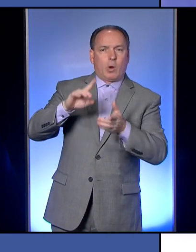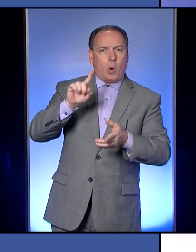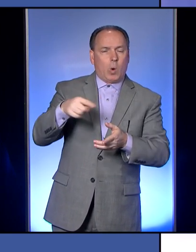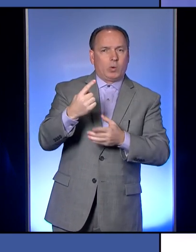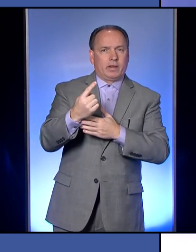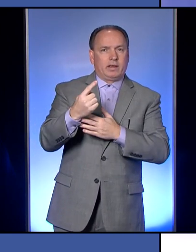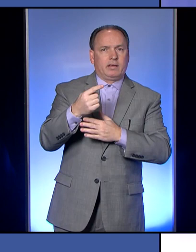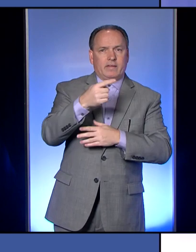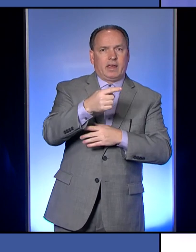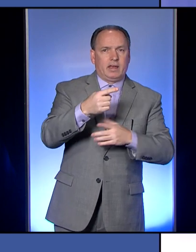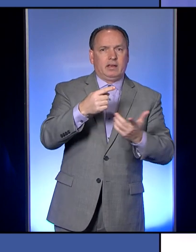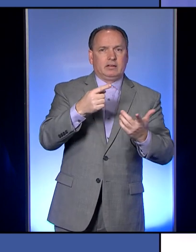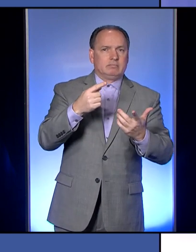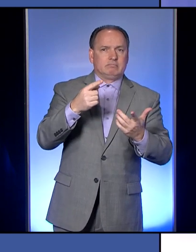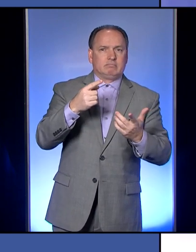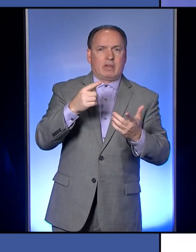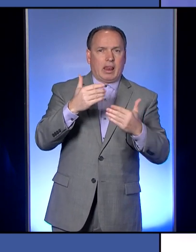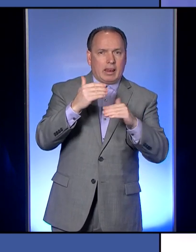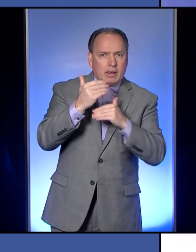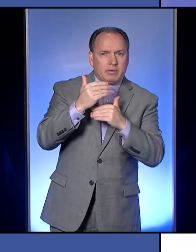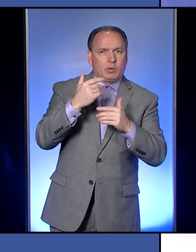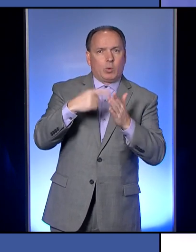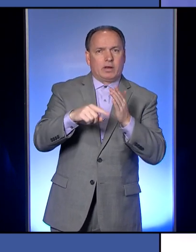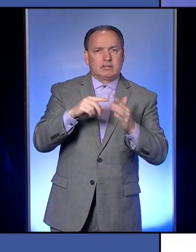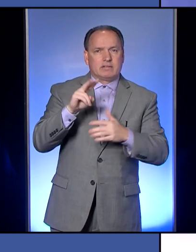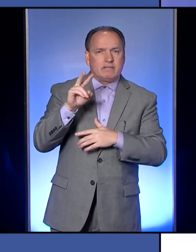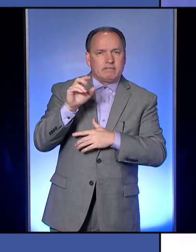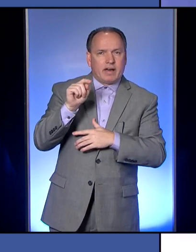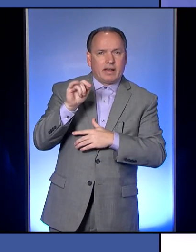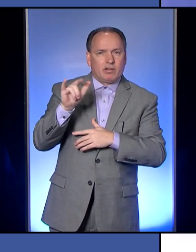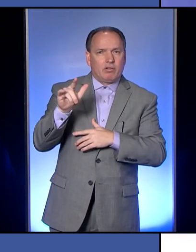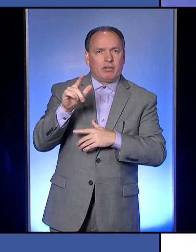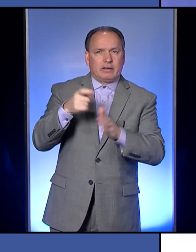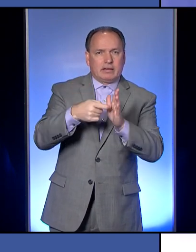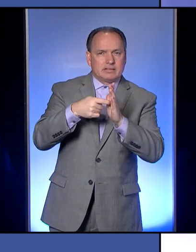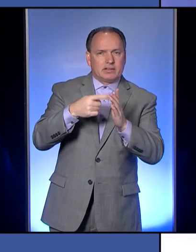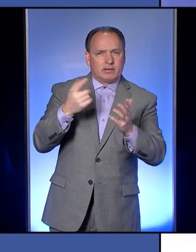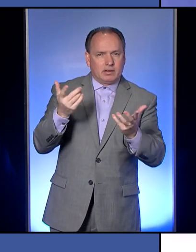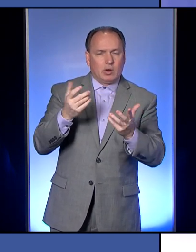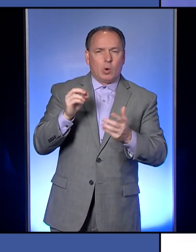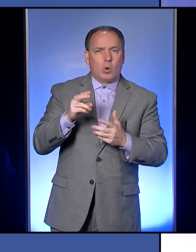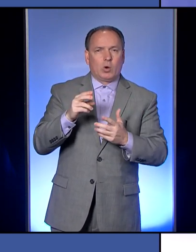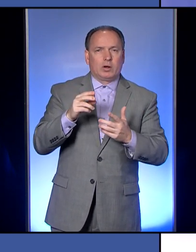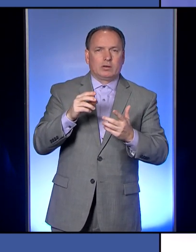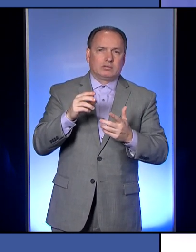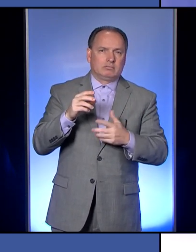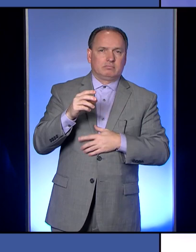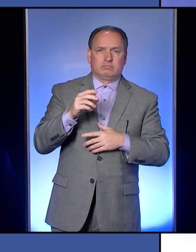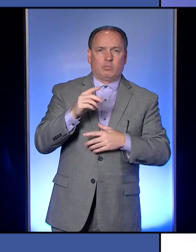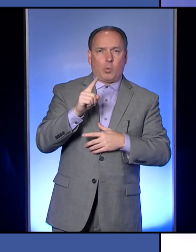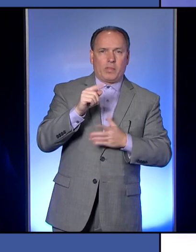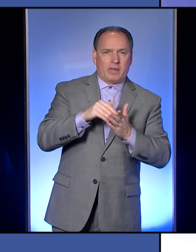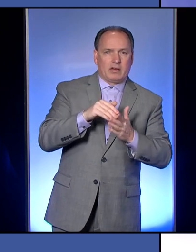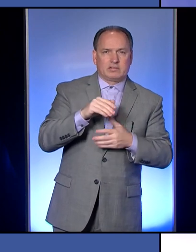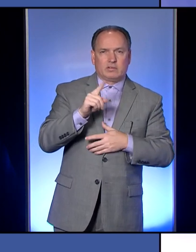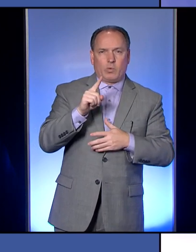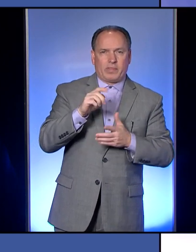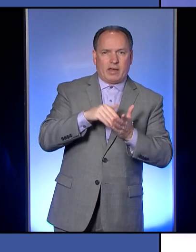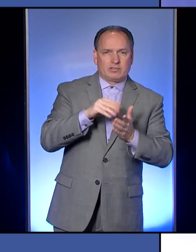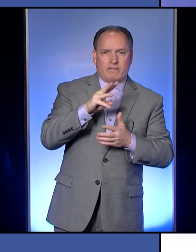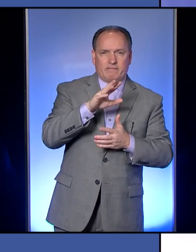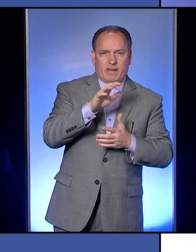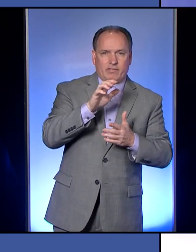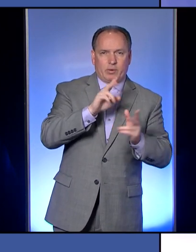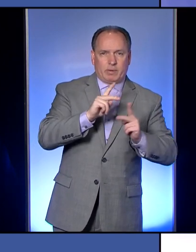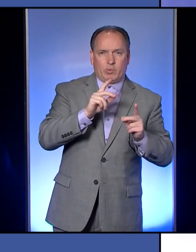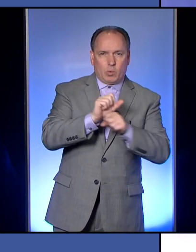union president said, what is vital and necessary, instead of having, you know, between 1,000 and 1,500 workers there every day? Anytime we bring that